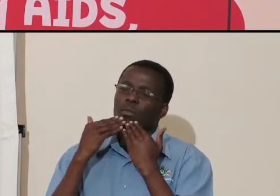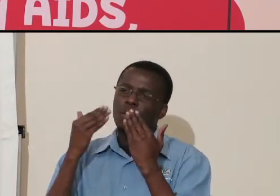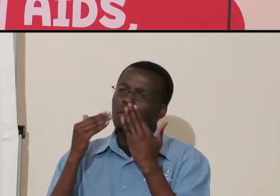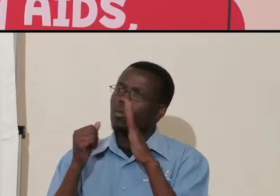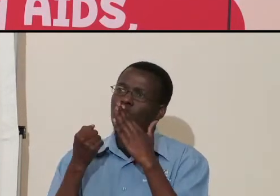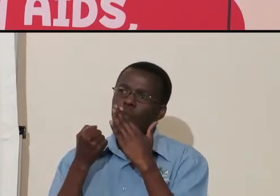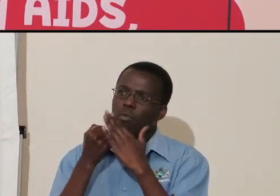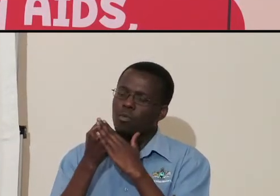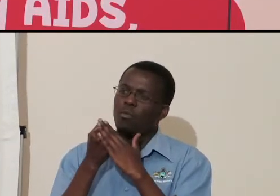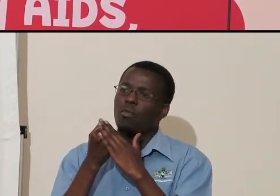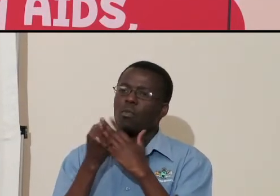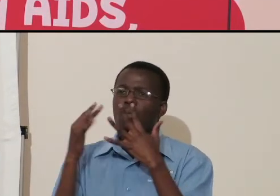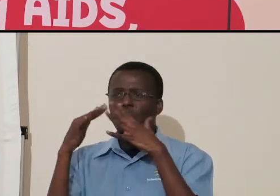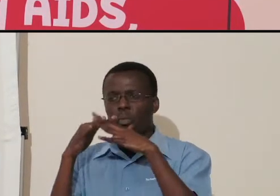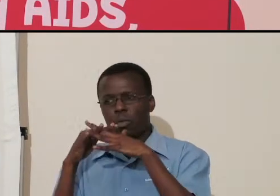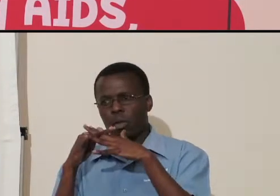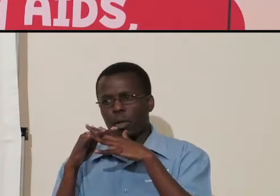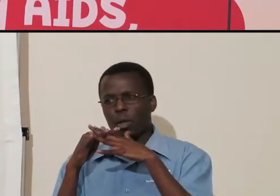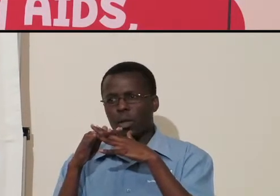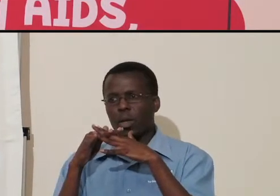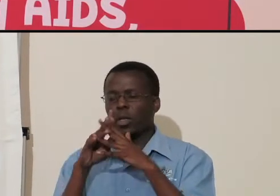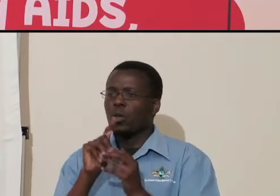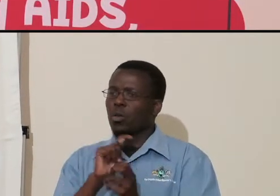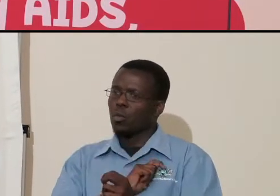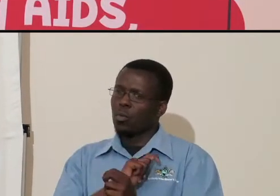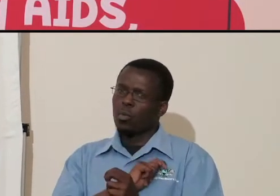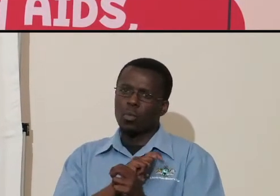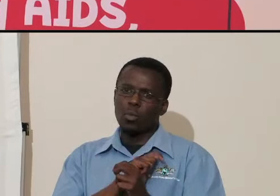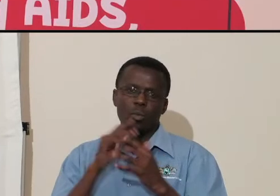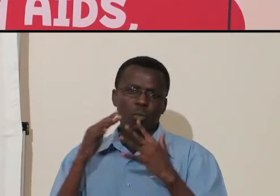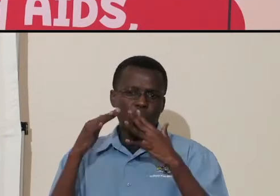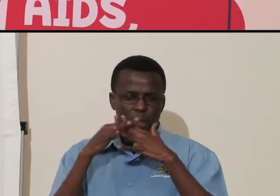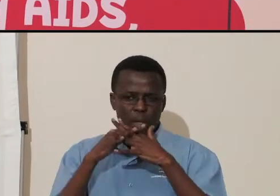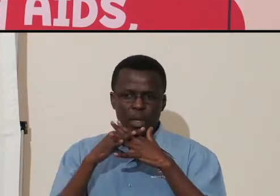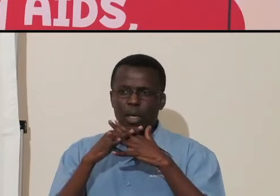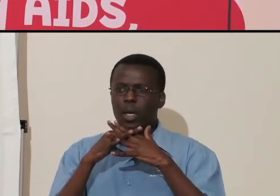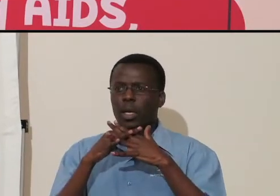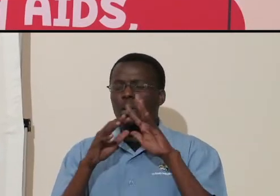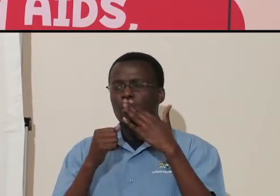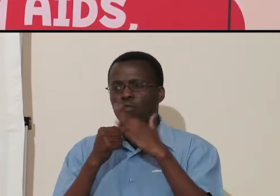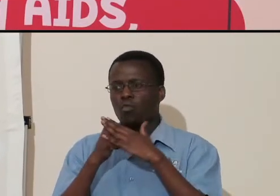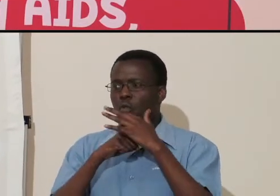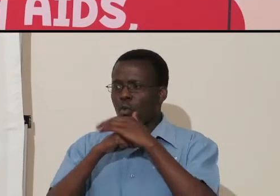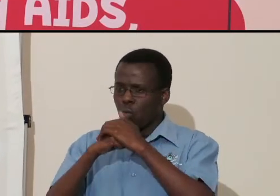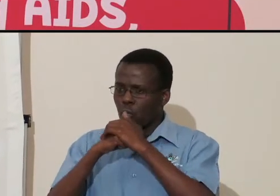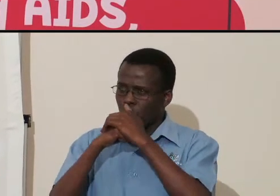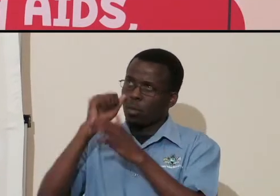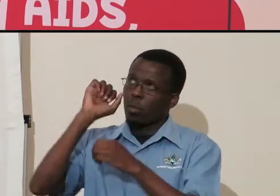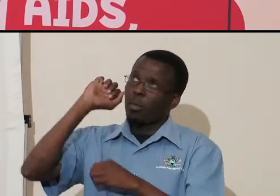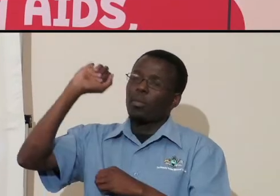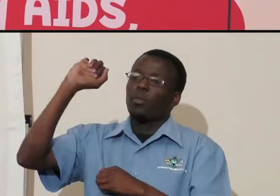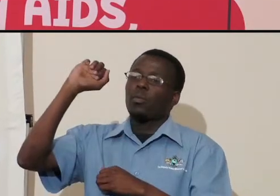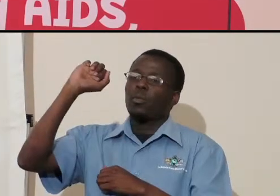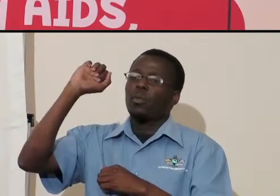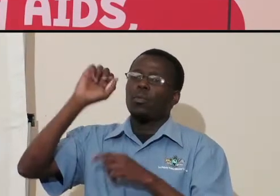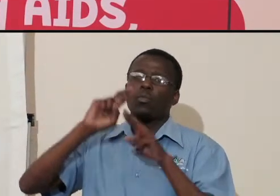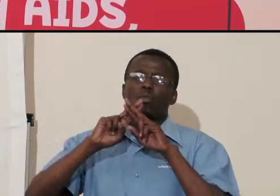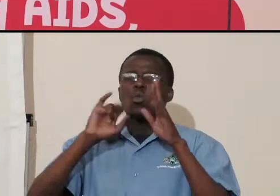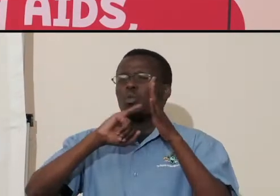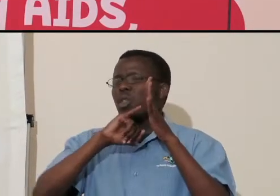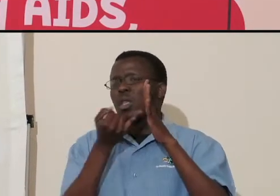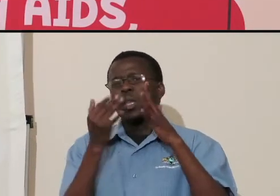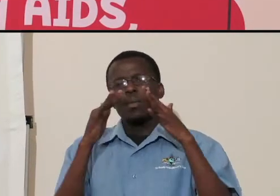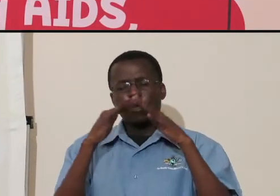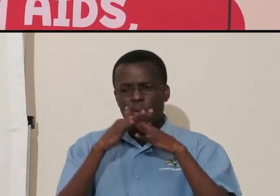fellowship. Indeed, Lord, it is a fellowship. It is not just a gathering. We understand